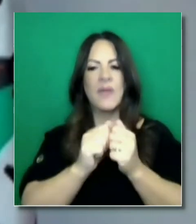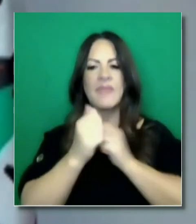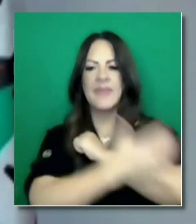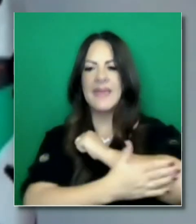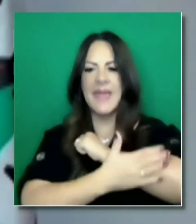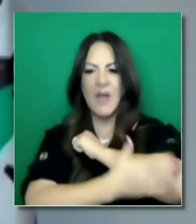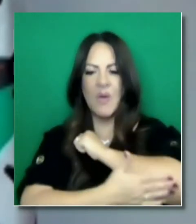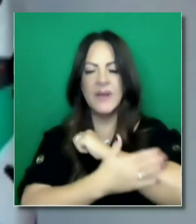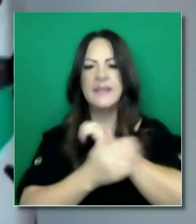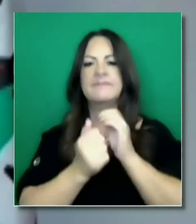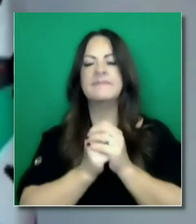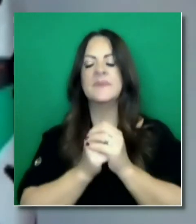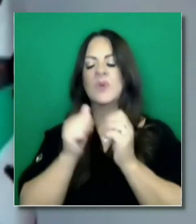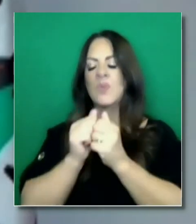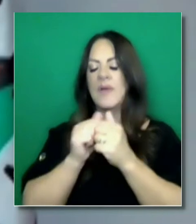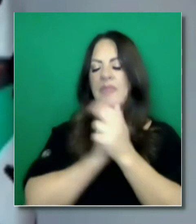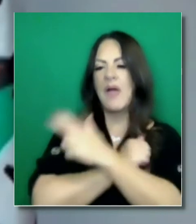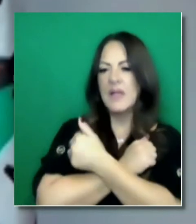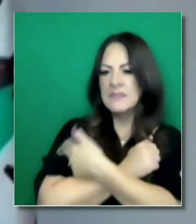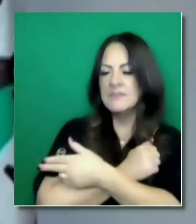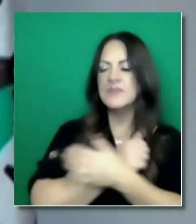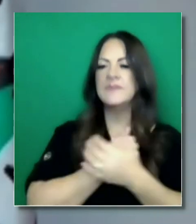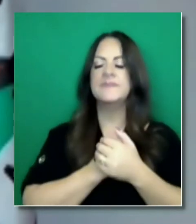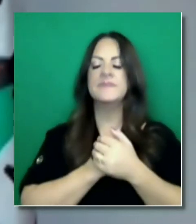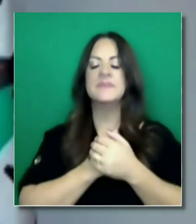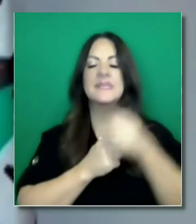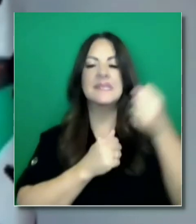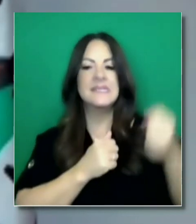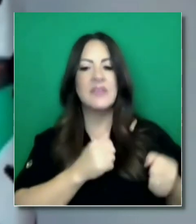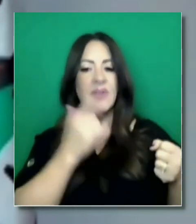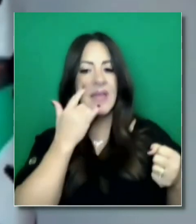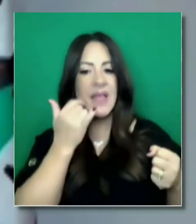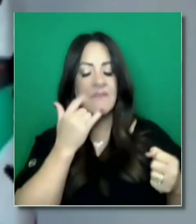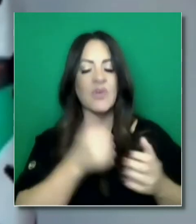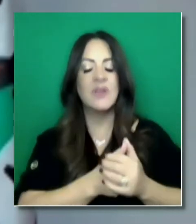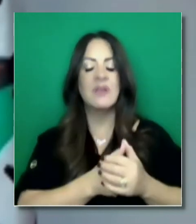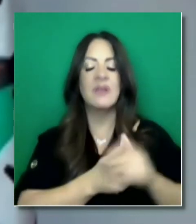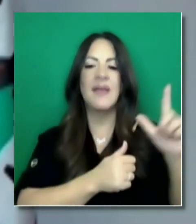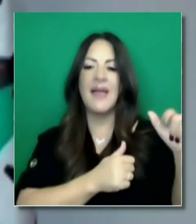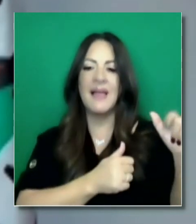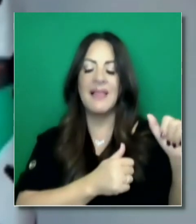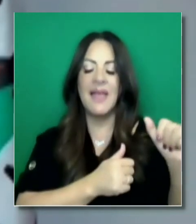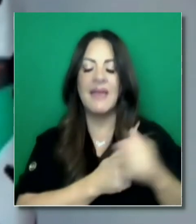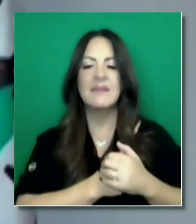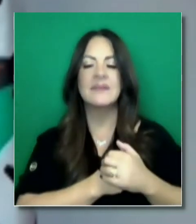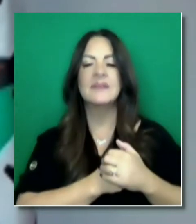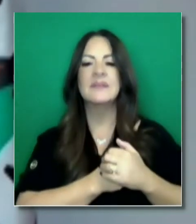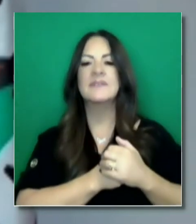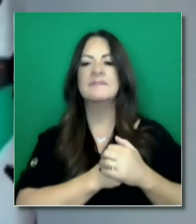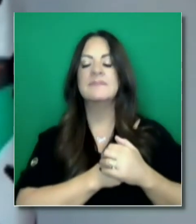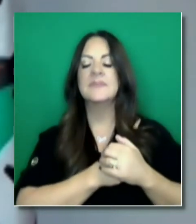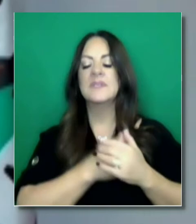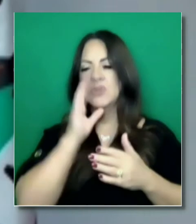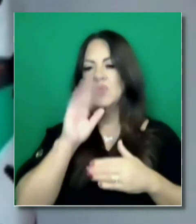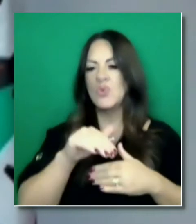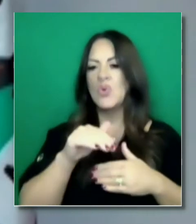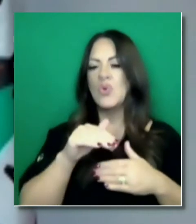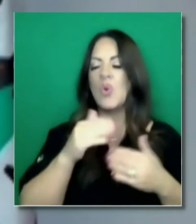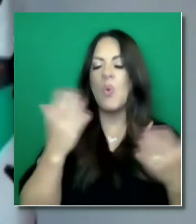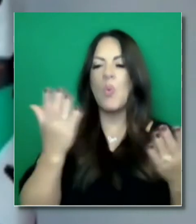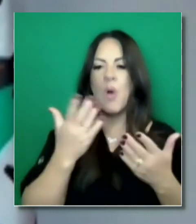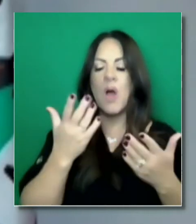efforts focused specifically in Southern California and Los Angeles County to not just bring these staff, address issues of